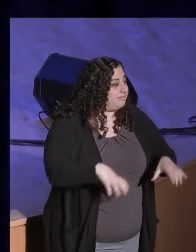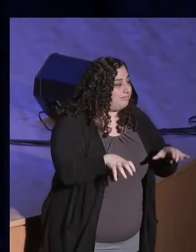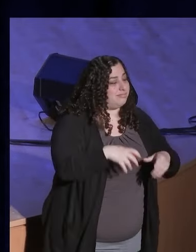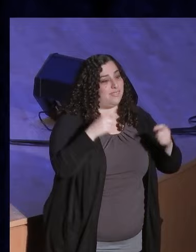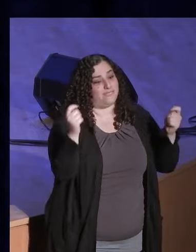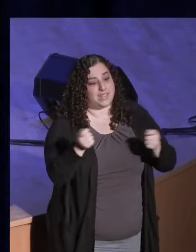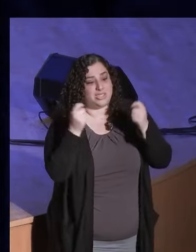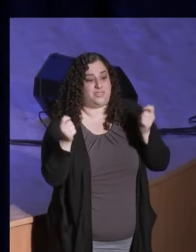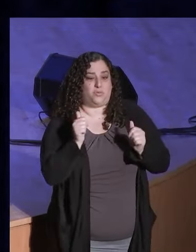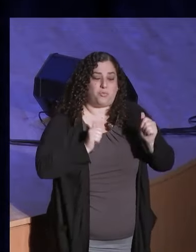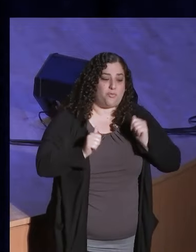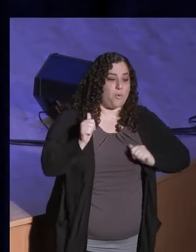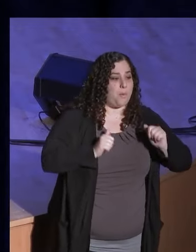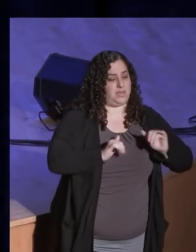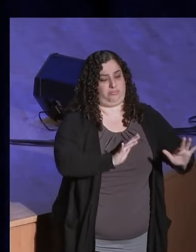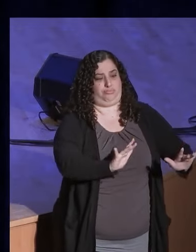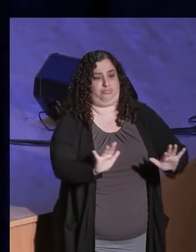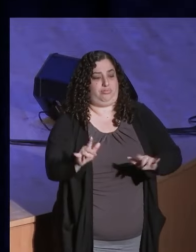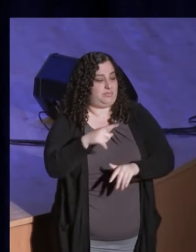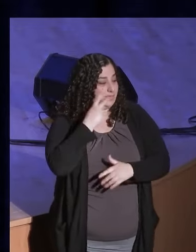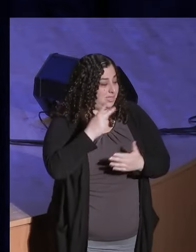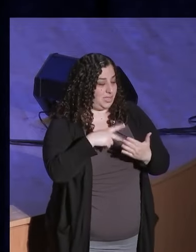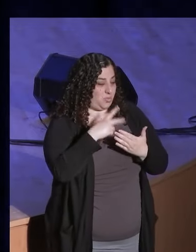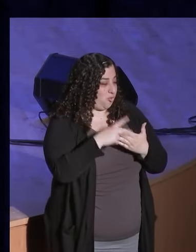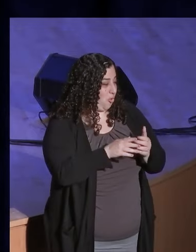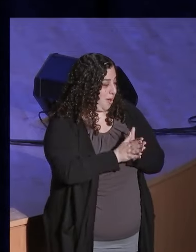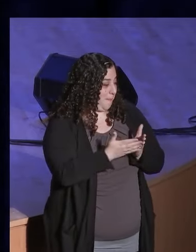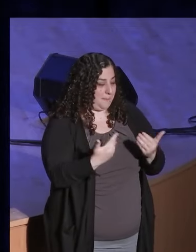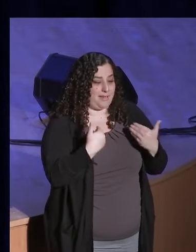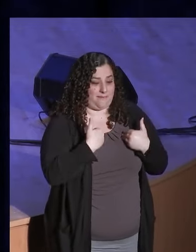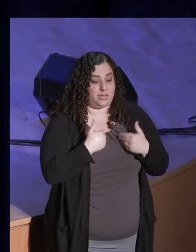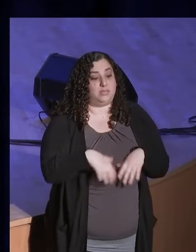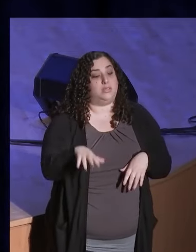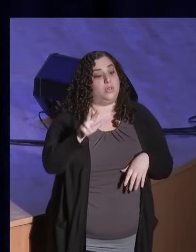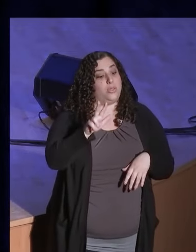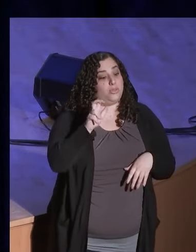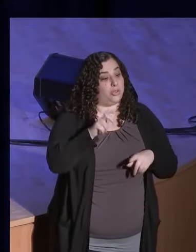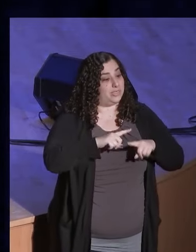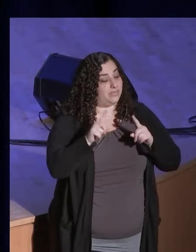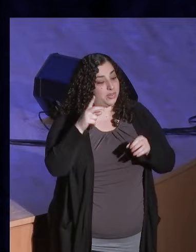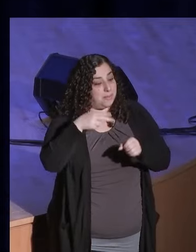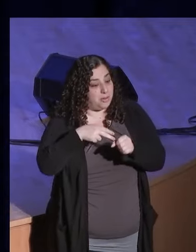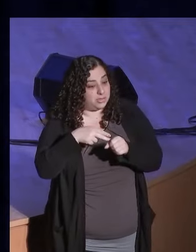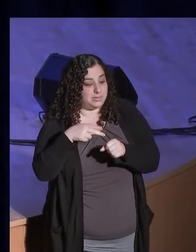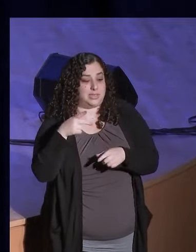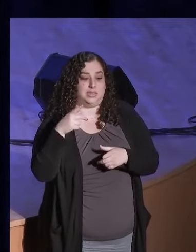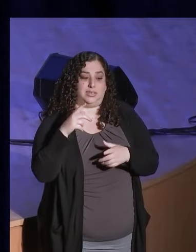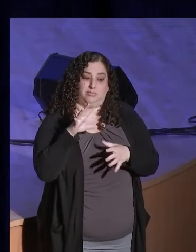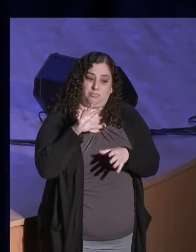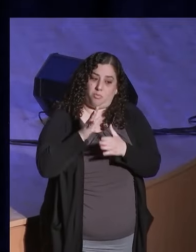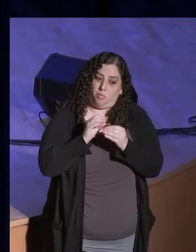will be represented on the mall, and more than 300 participants coming from all over the Americas who will be